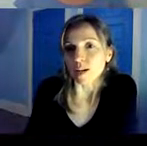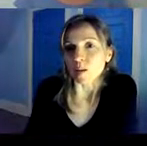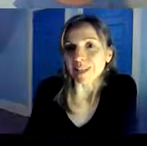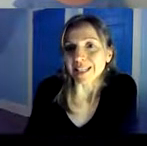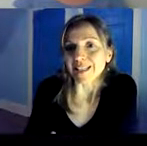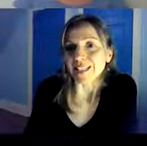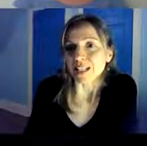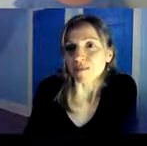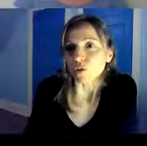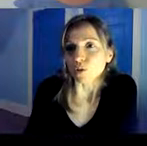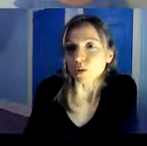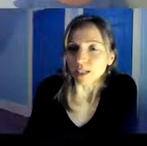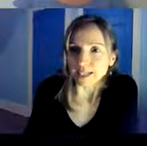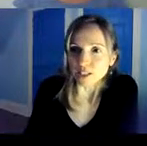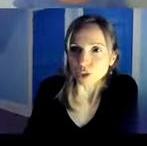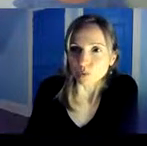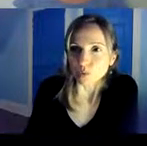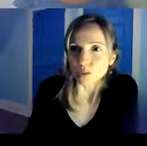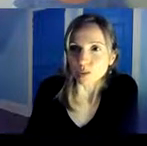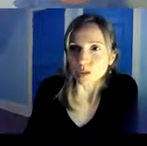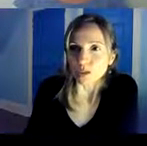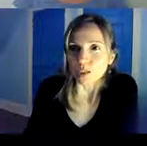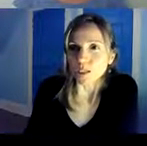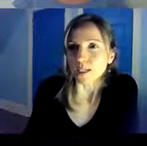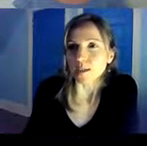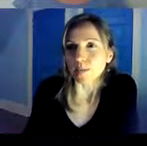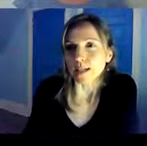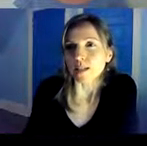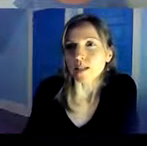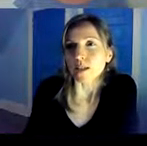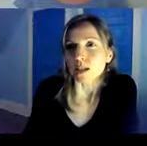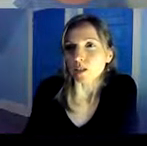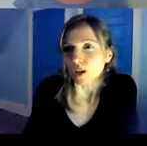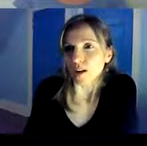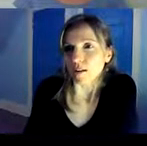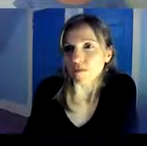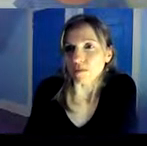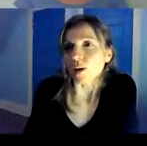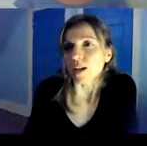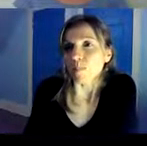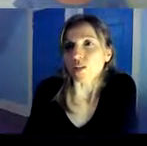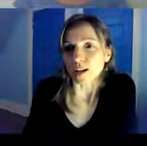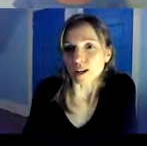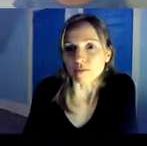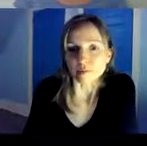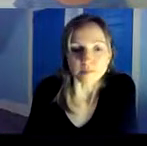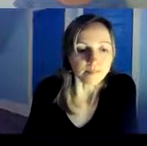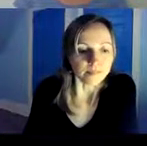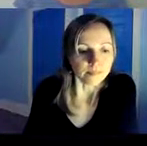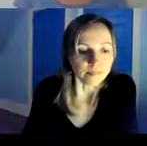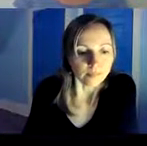bark, but letting the stuff that's no longer connected to the roots just stay in place and die off, dry up and die